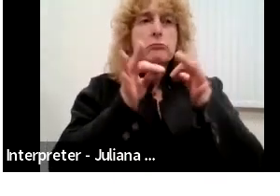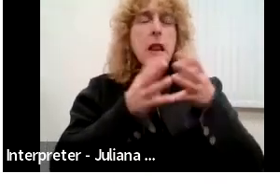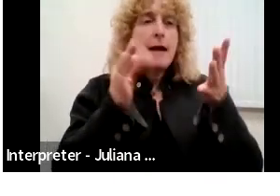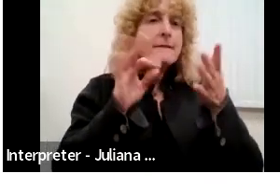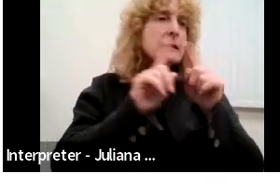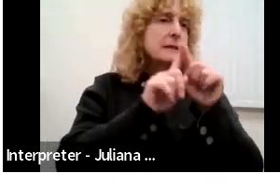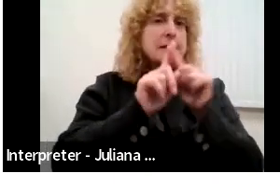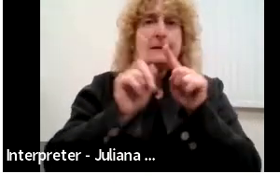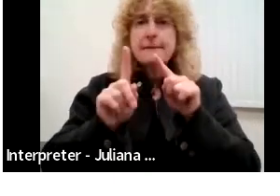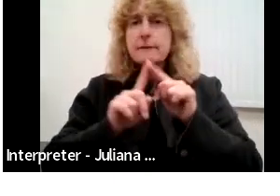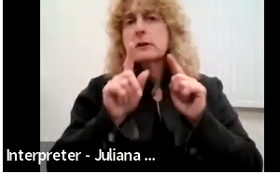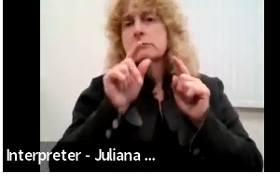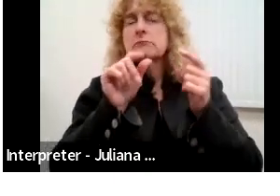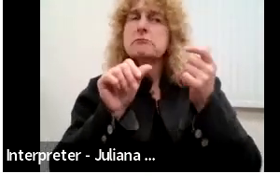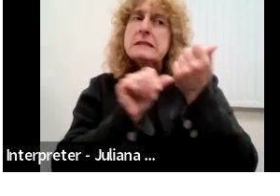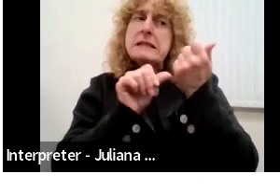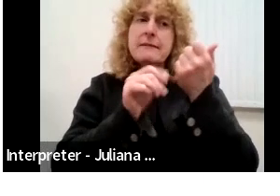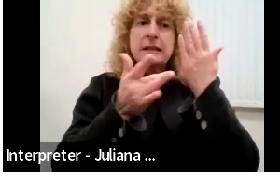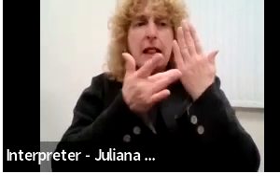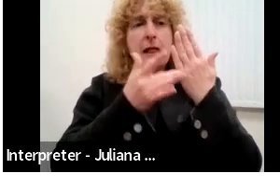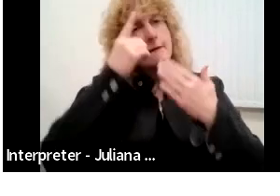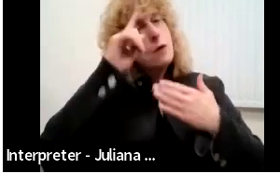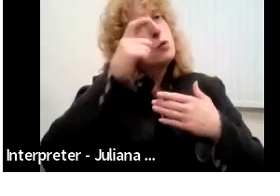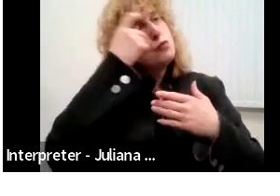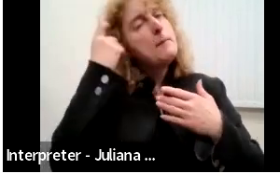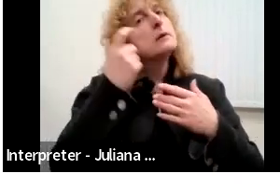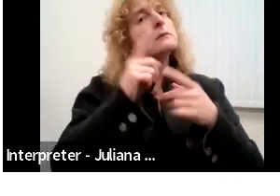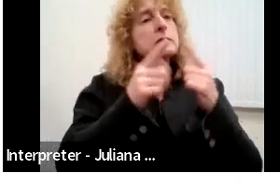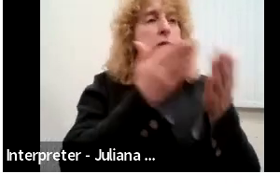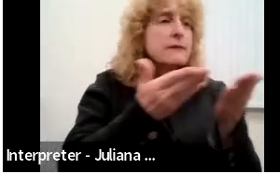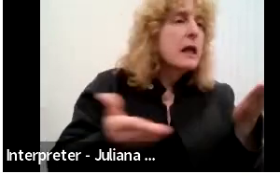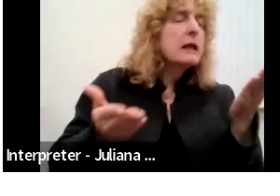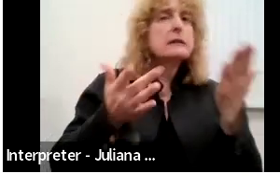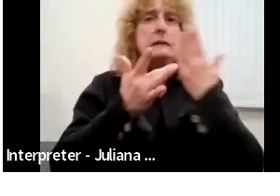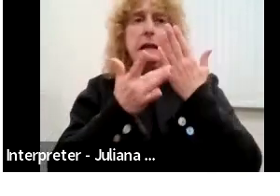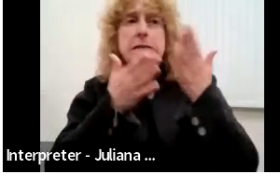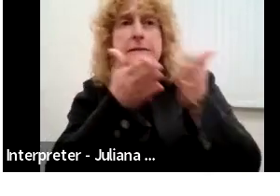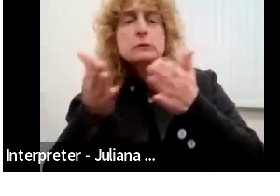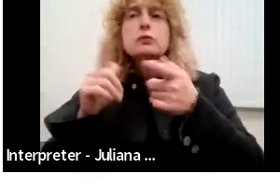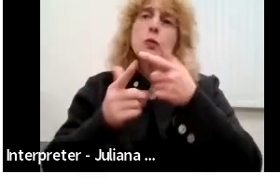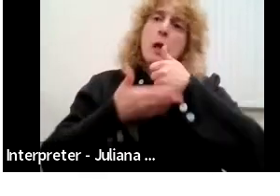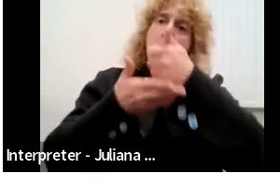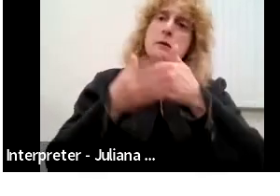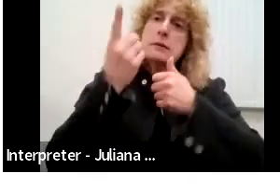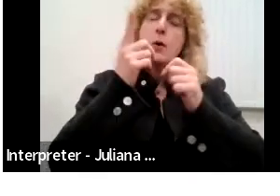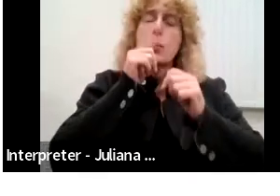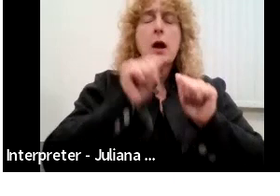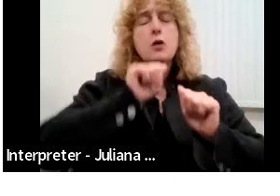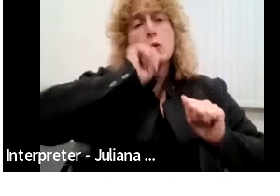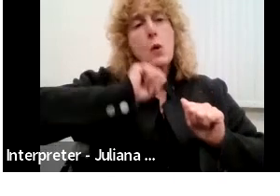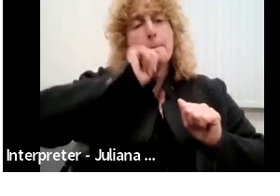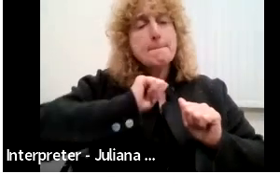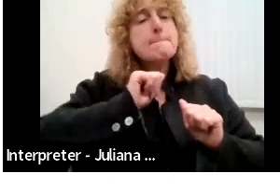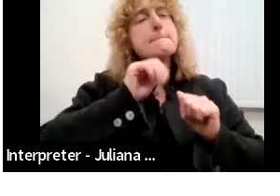different devices, techniques, things that are available to assist in helping someone cope and add things to